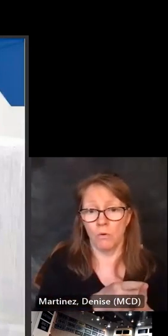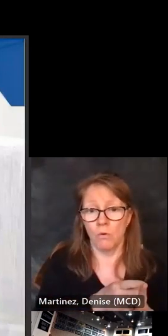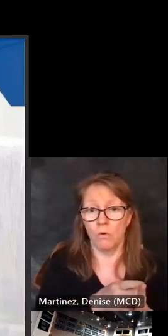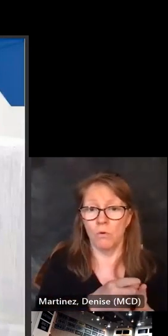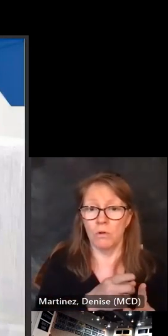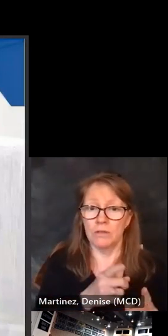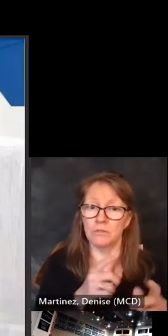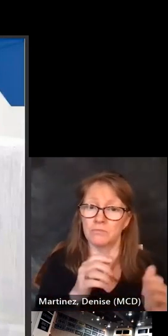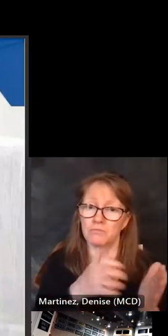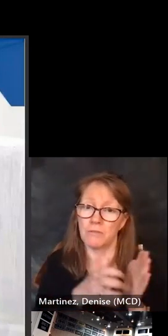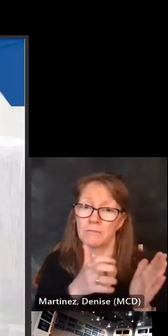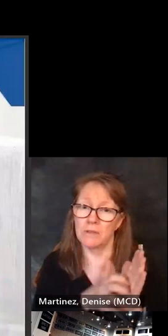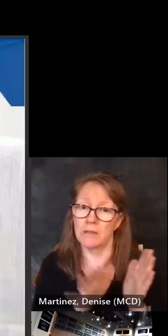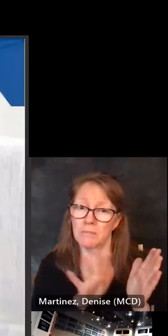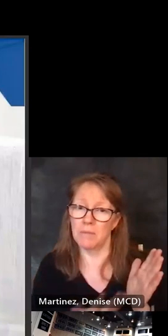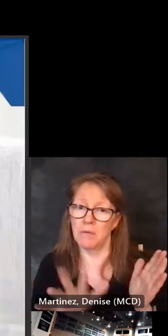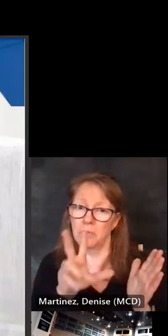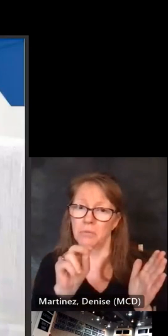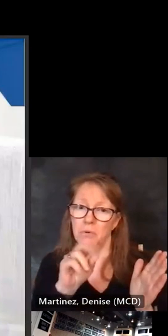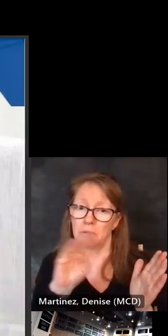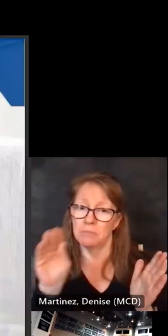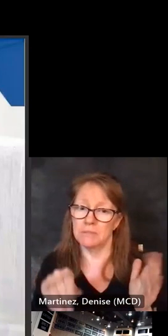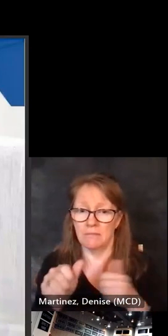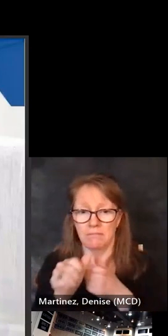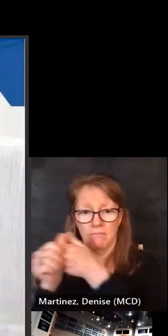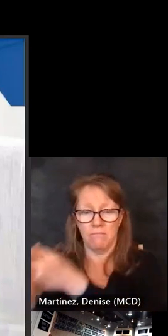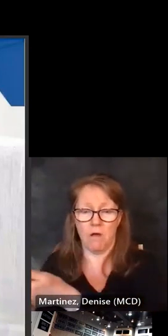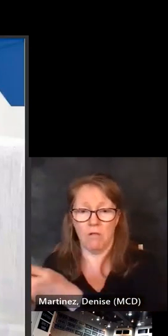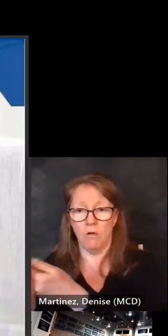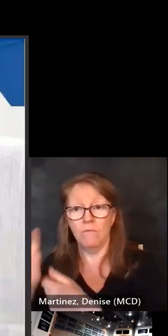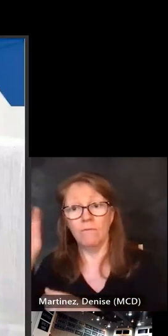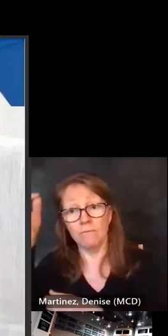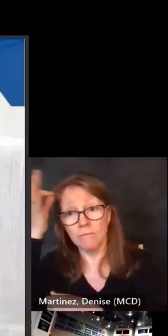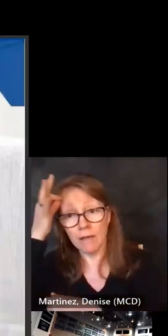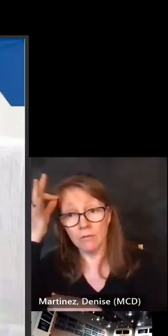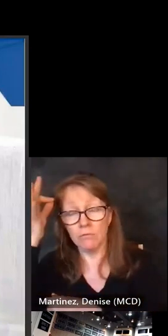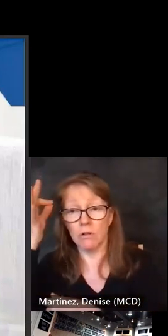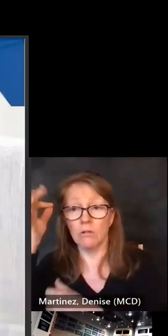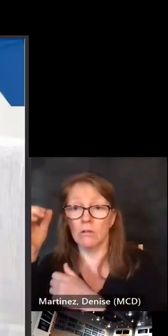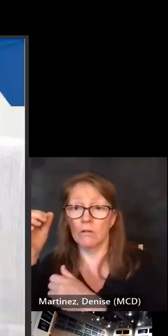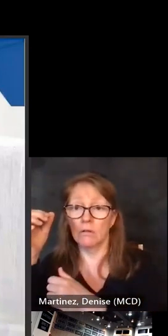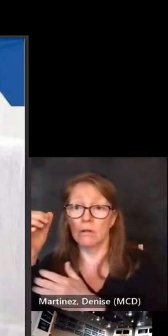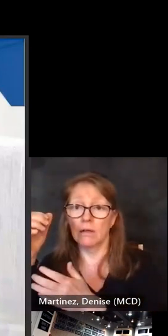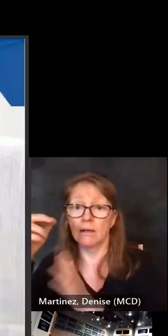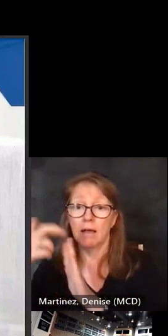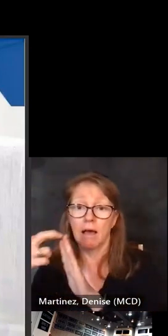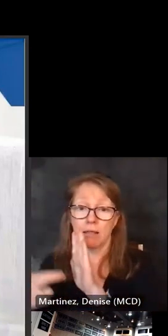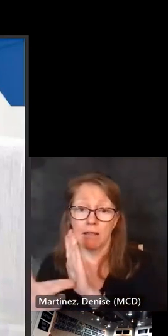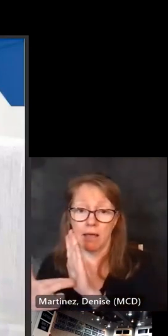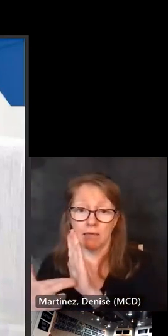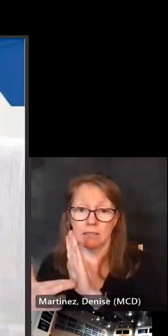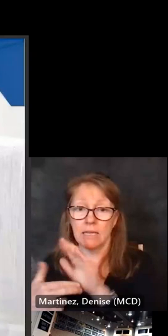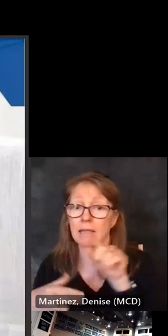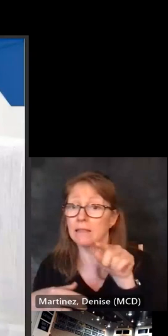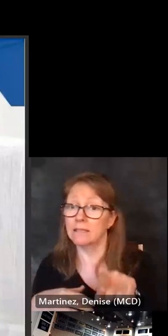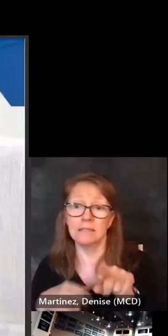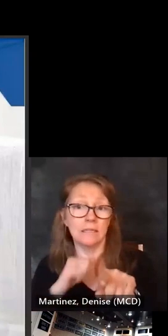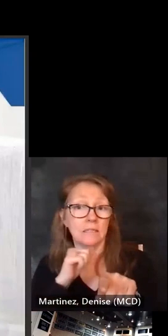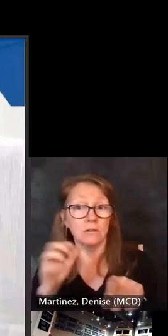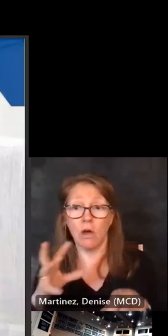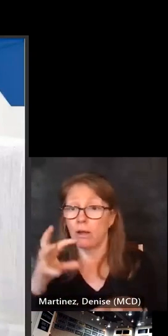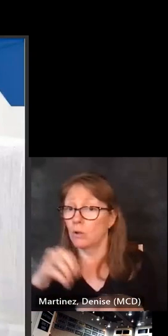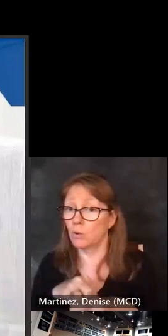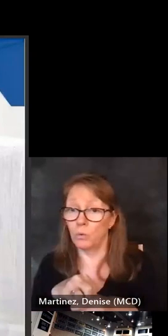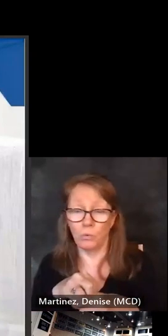with the FTA Federal Transit Administration guidelines. This construction cost estimate does not include total